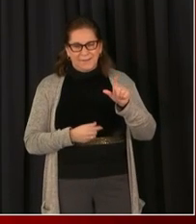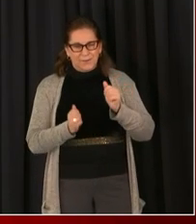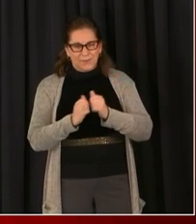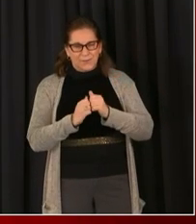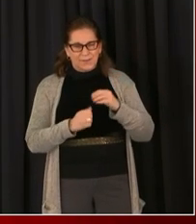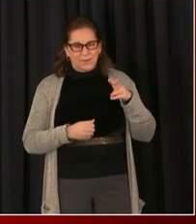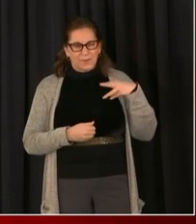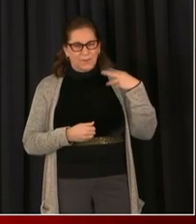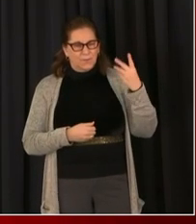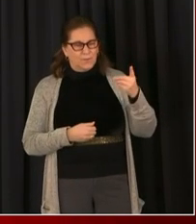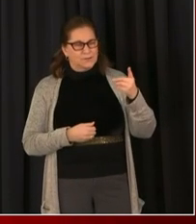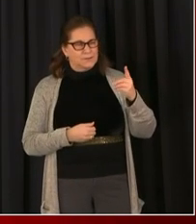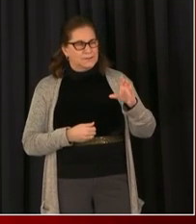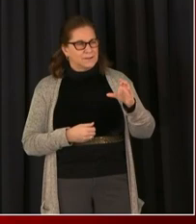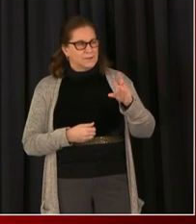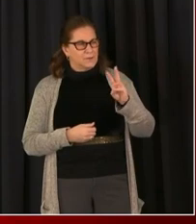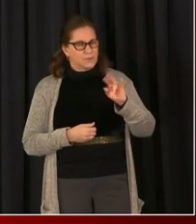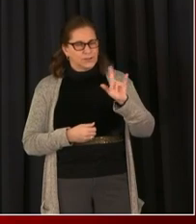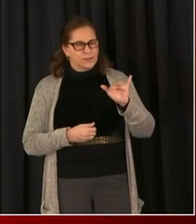I do.